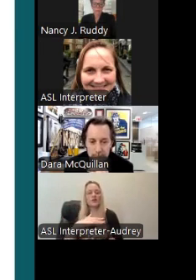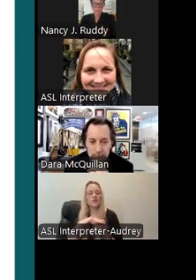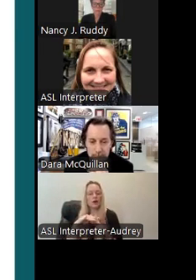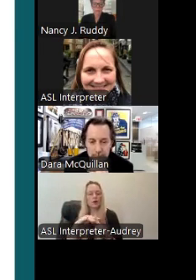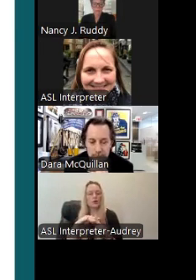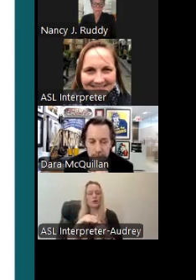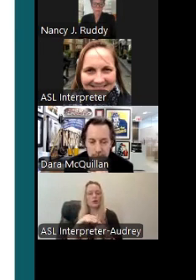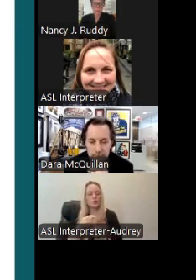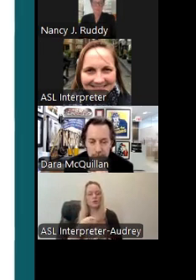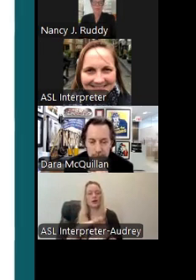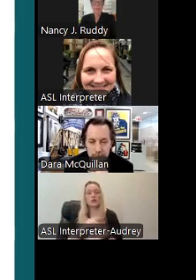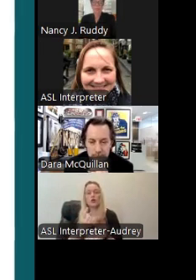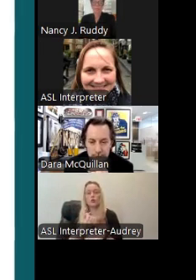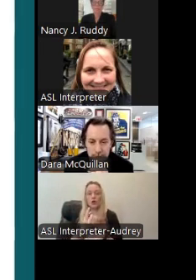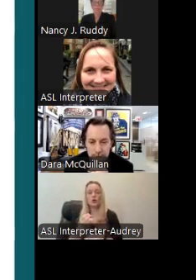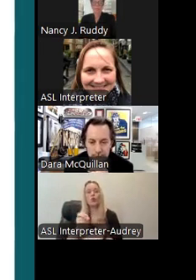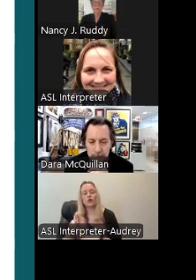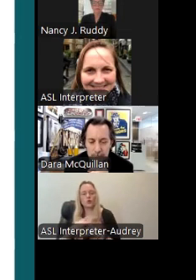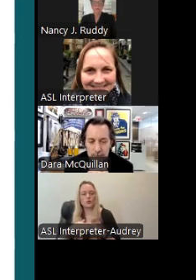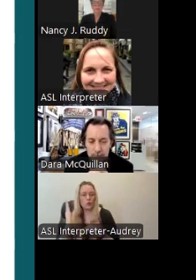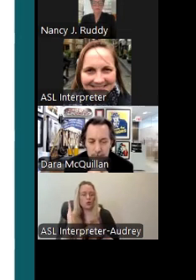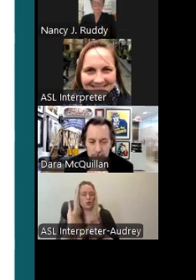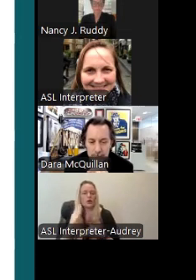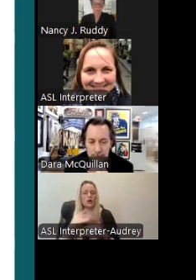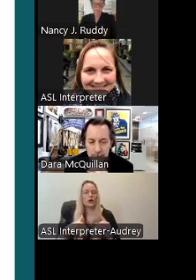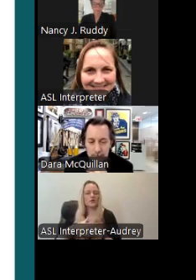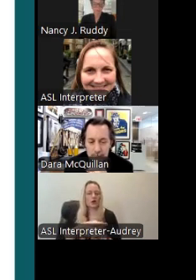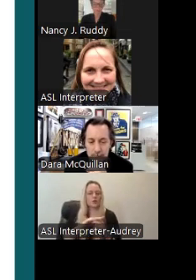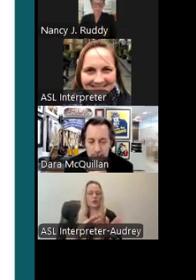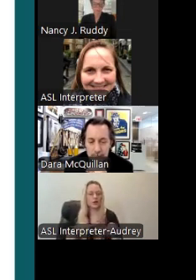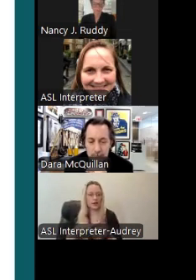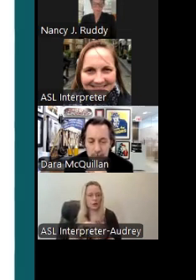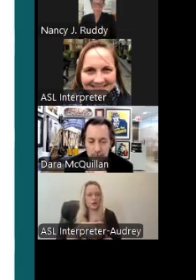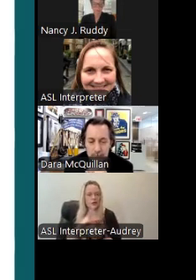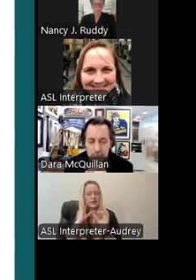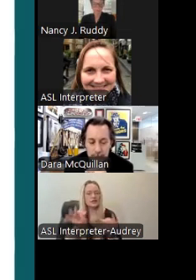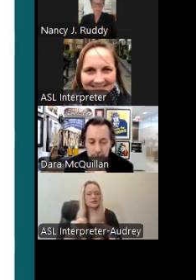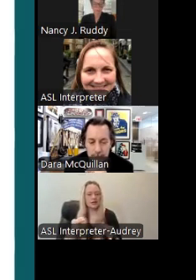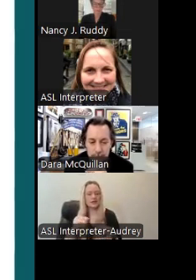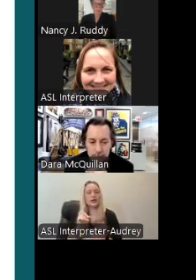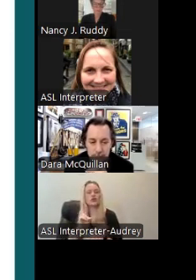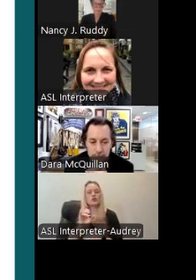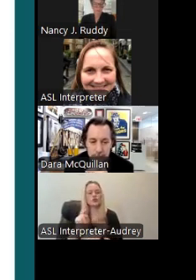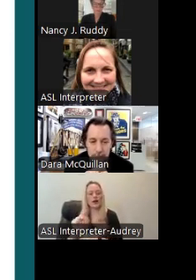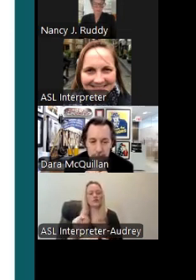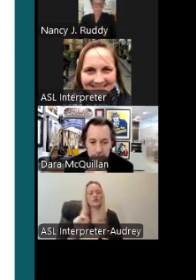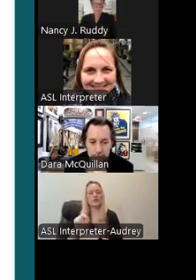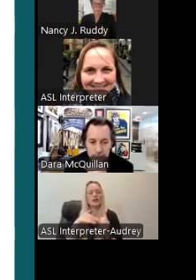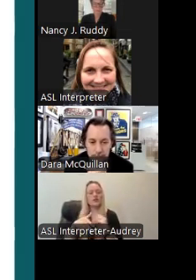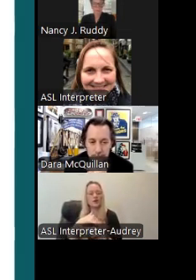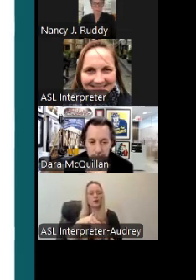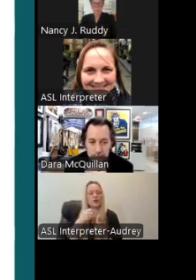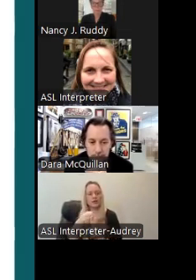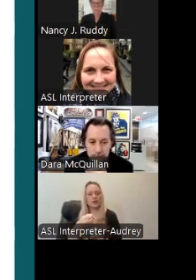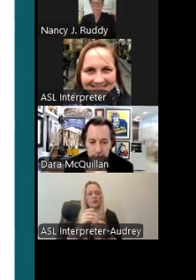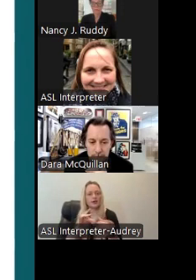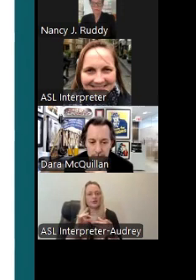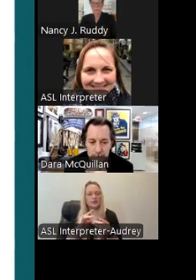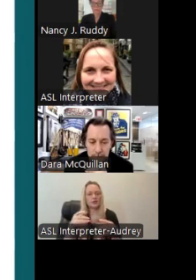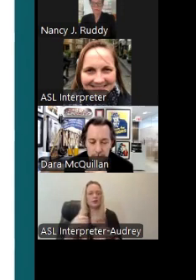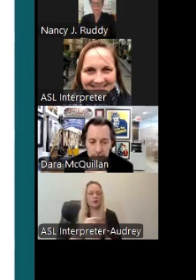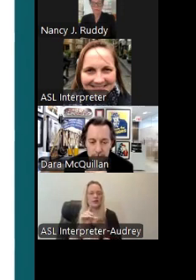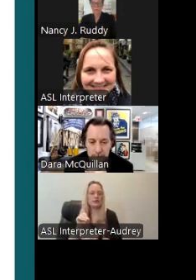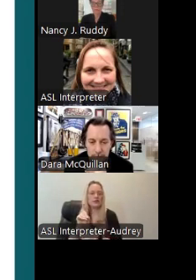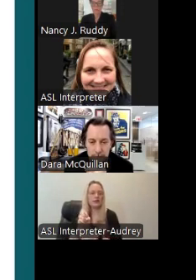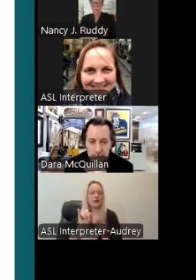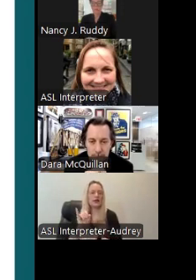environmental areas and determined that a draft environmental impact statement, or DEIS, was required